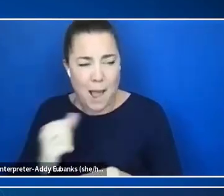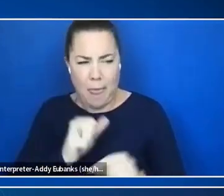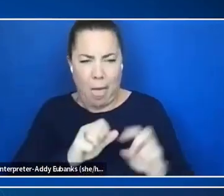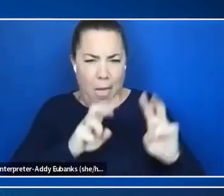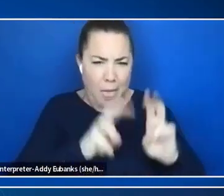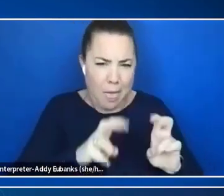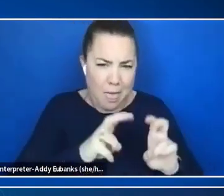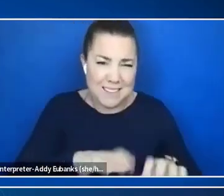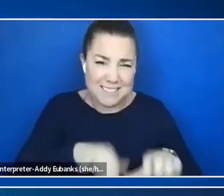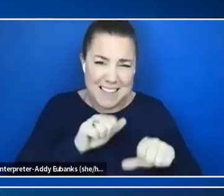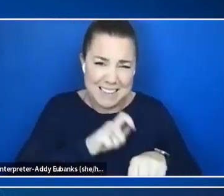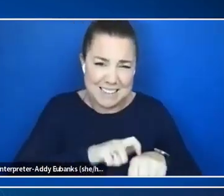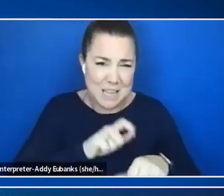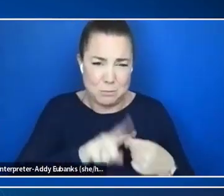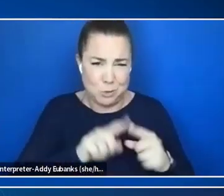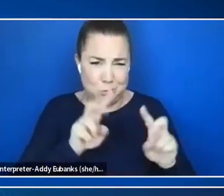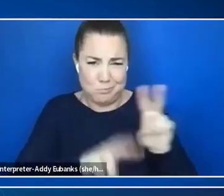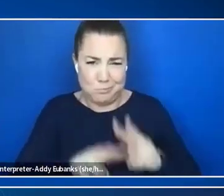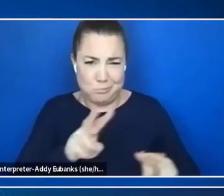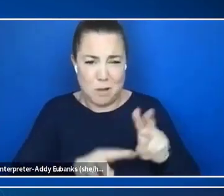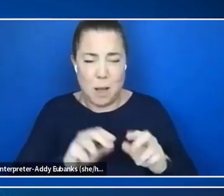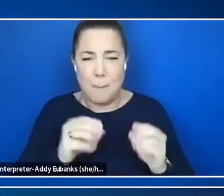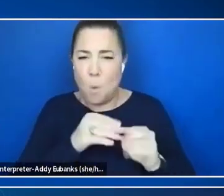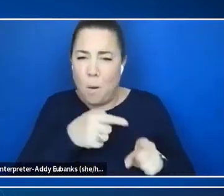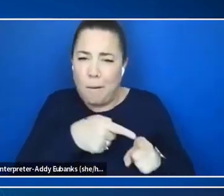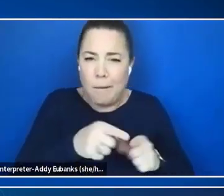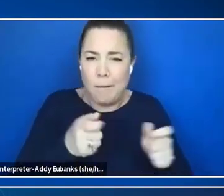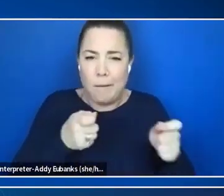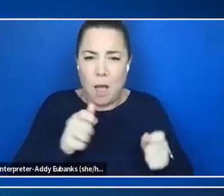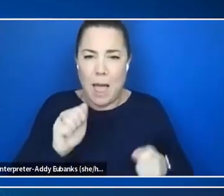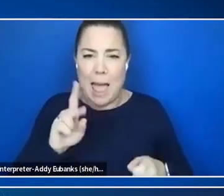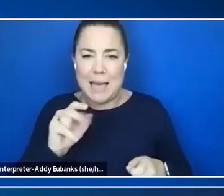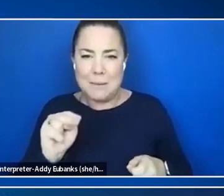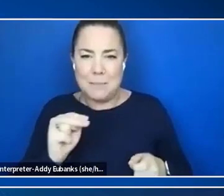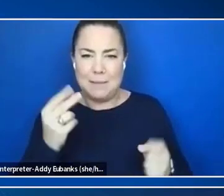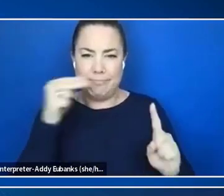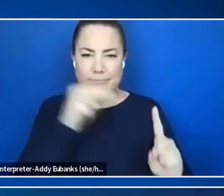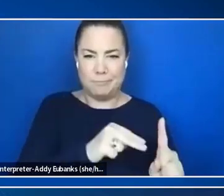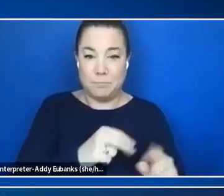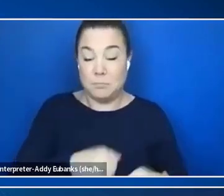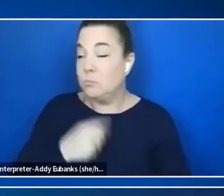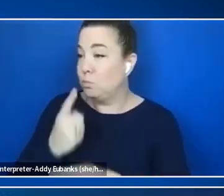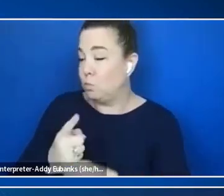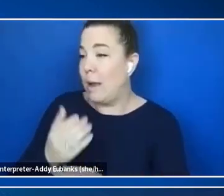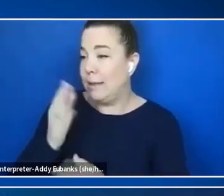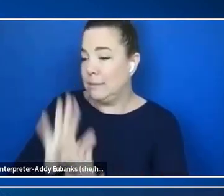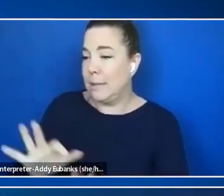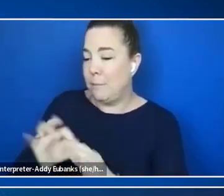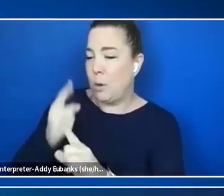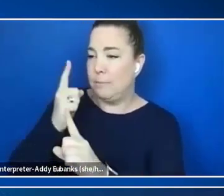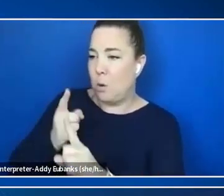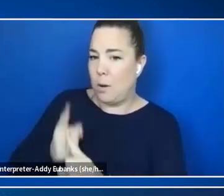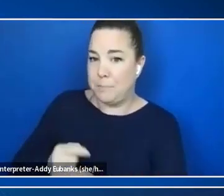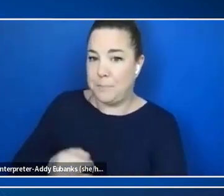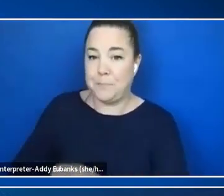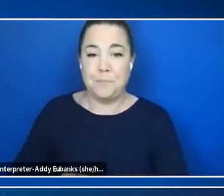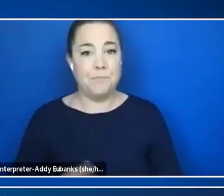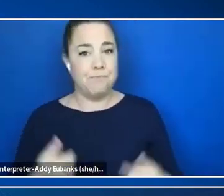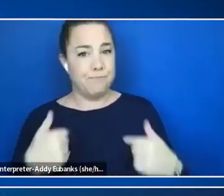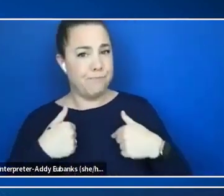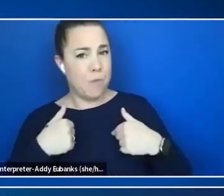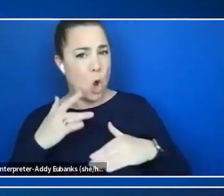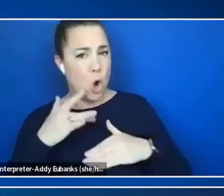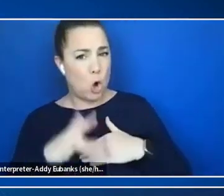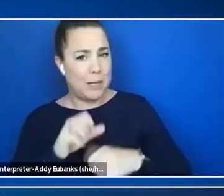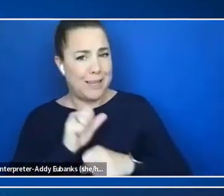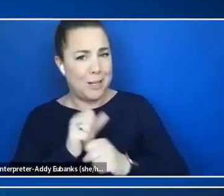these administrative aspects. Yeah, I think those are important points. On an early career reviewer, will